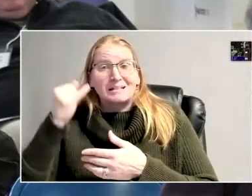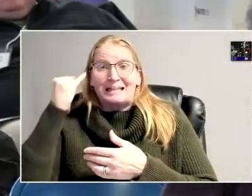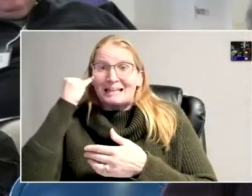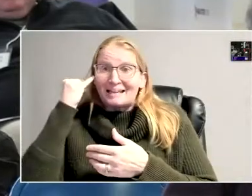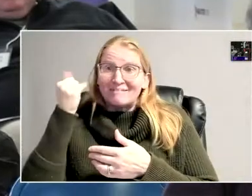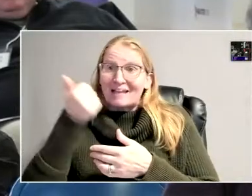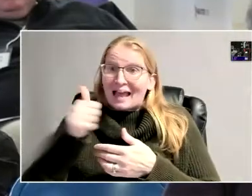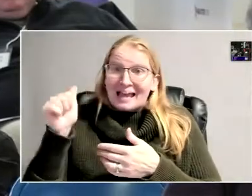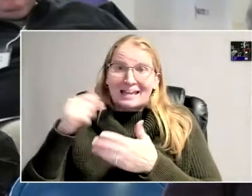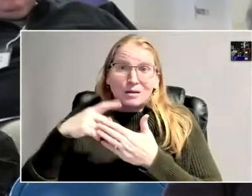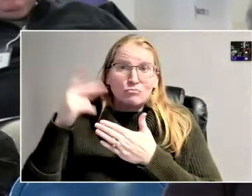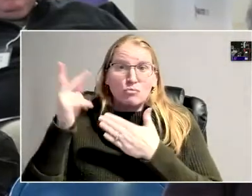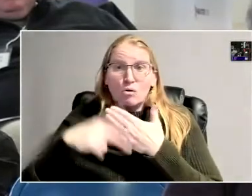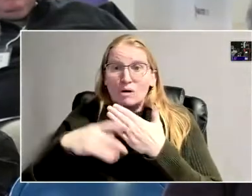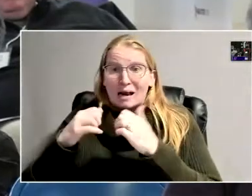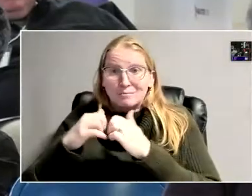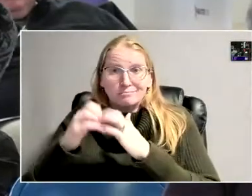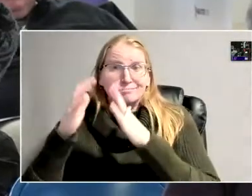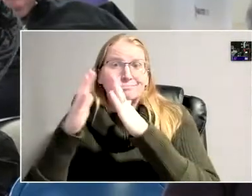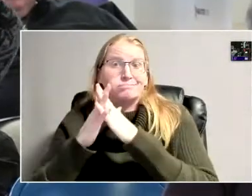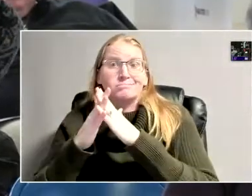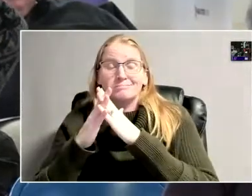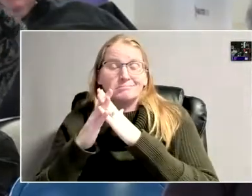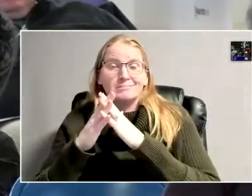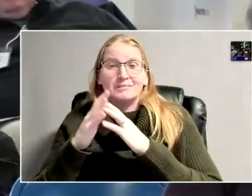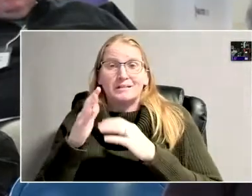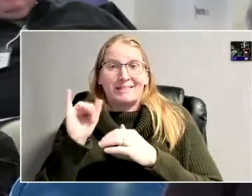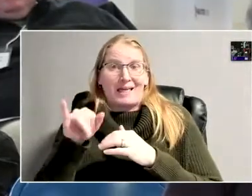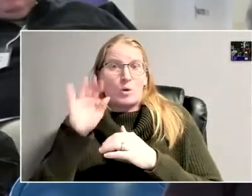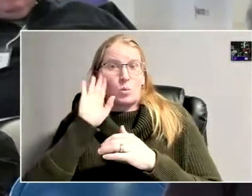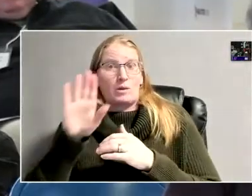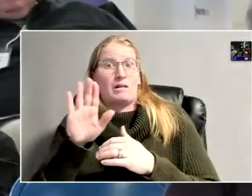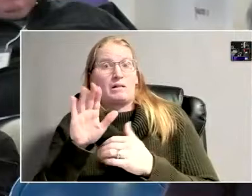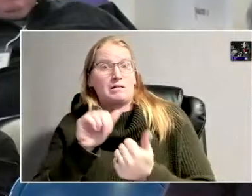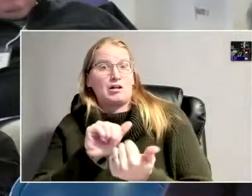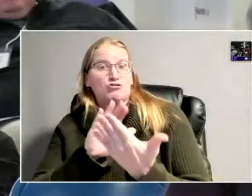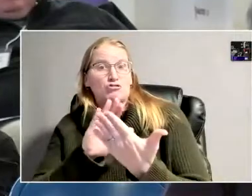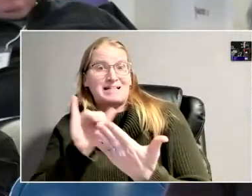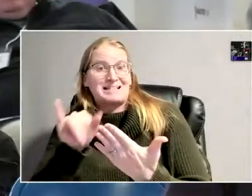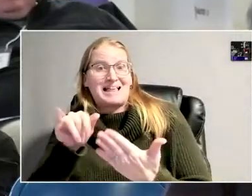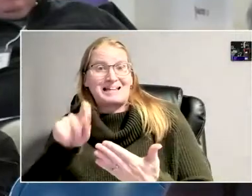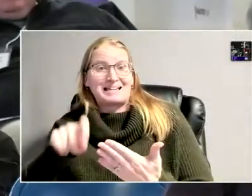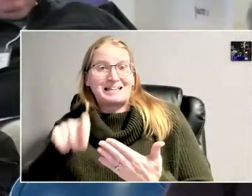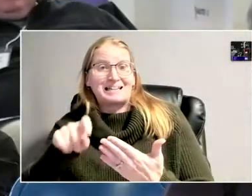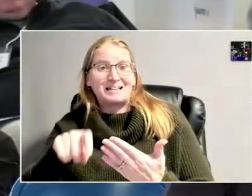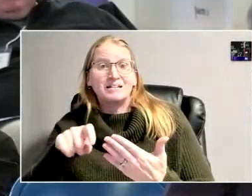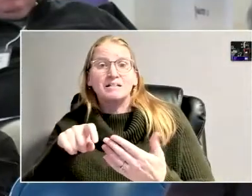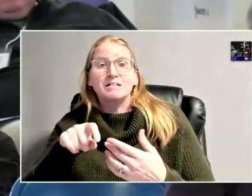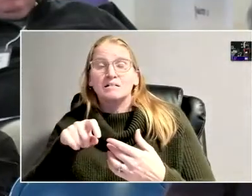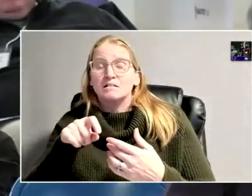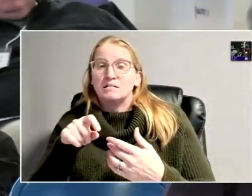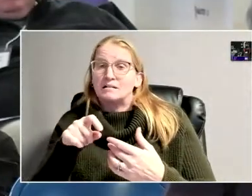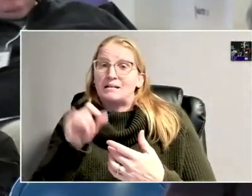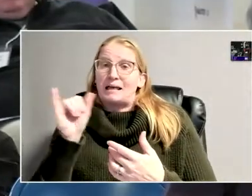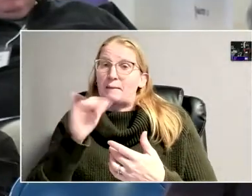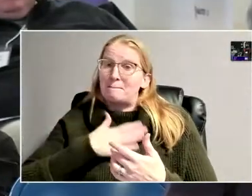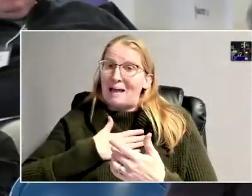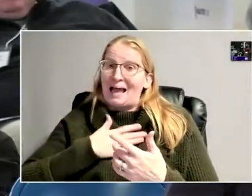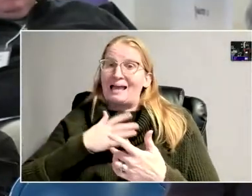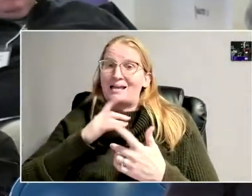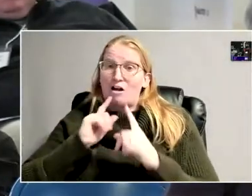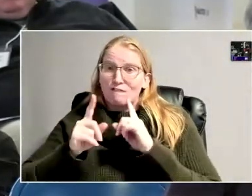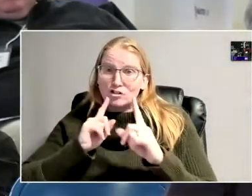existence that would address like this need which in my conversations with the unhoused population that's